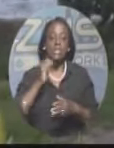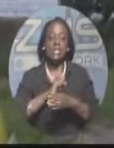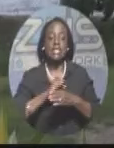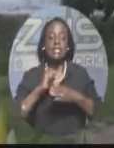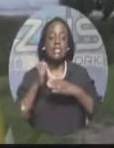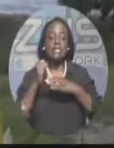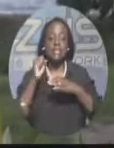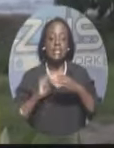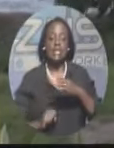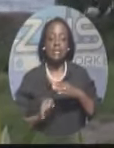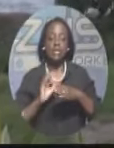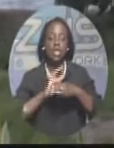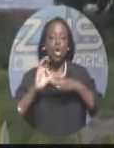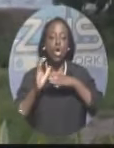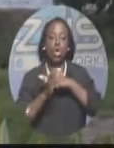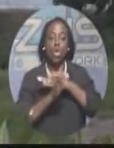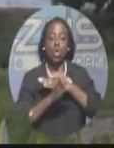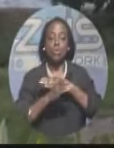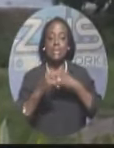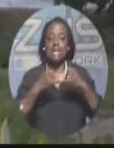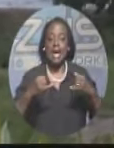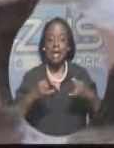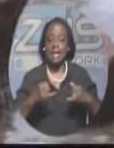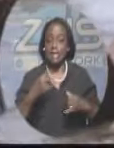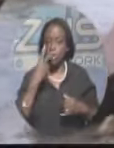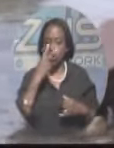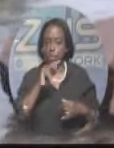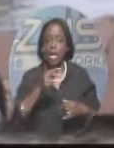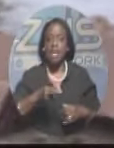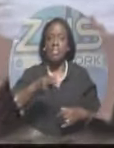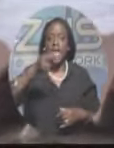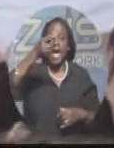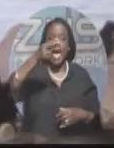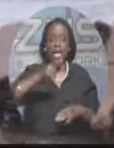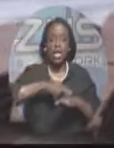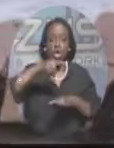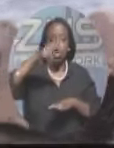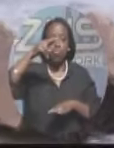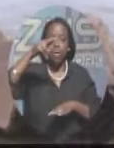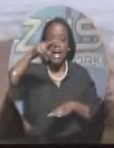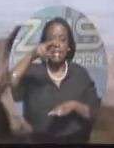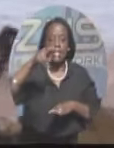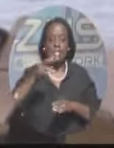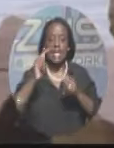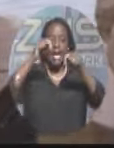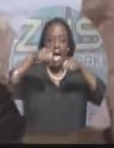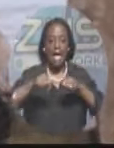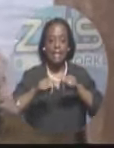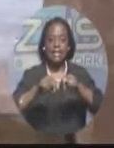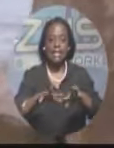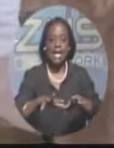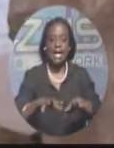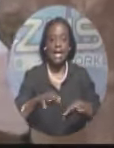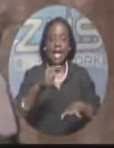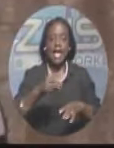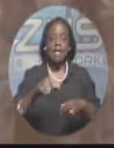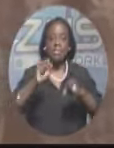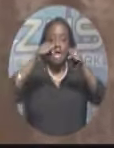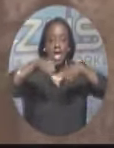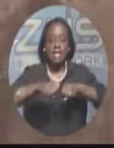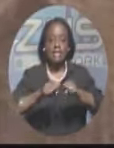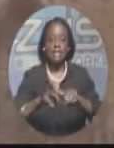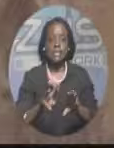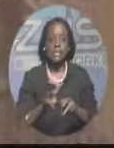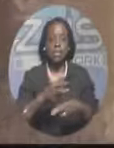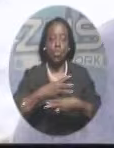concerns increased more when he saw the high rising tide and the broken seawall damaged in previous weather. That seawall is about 3